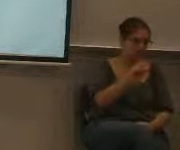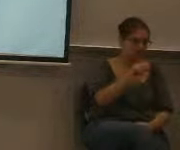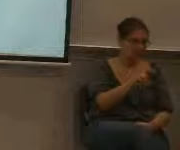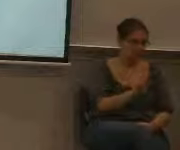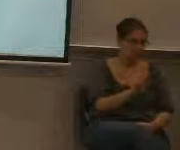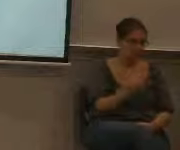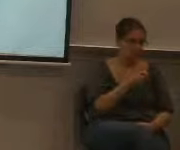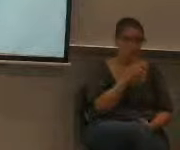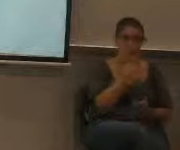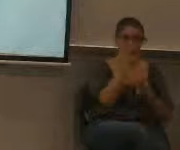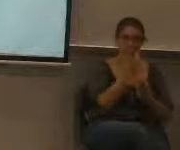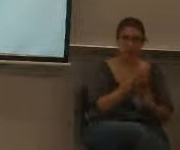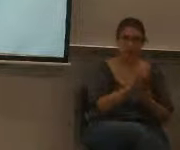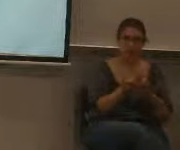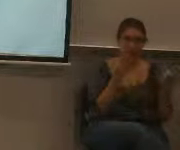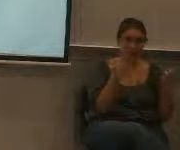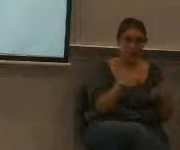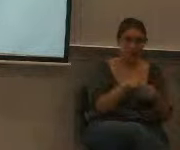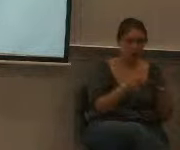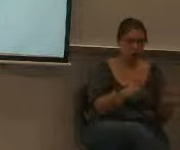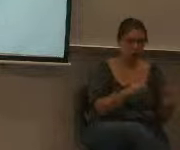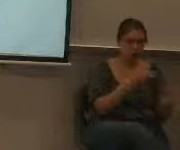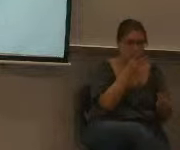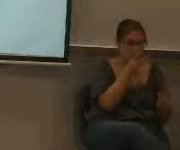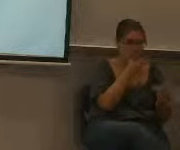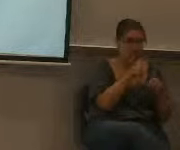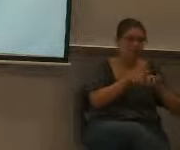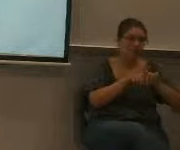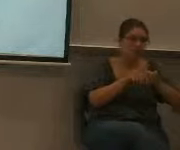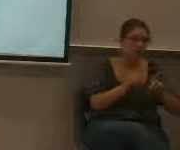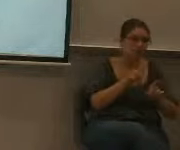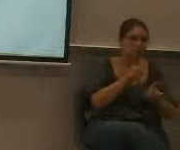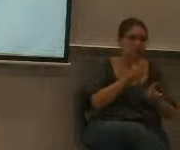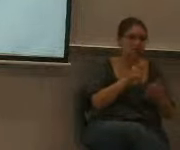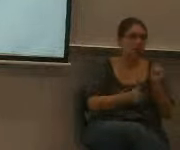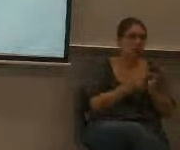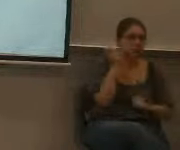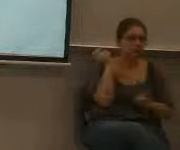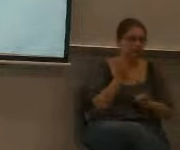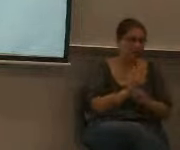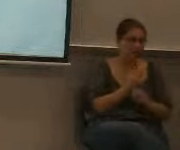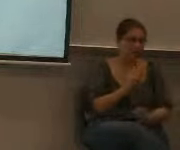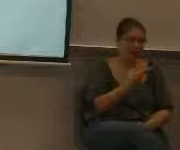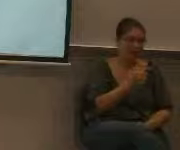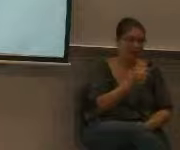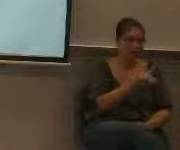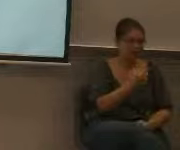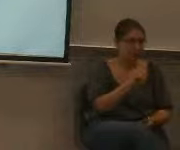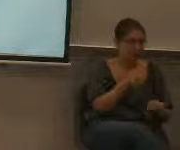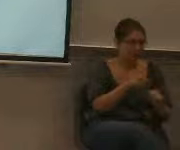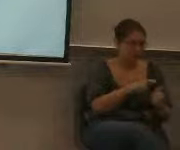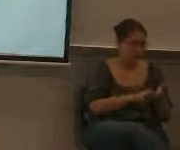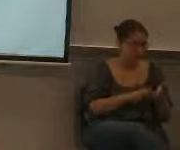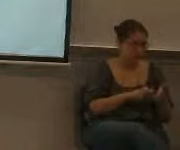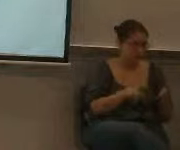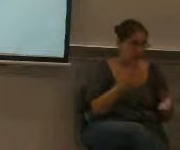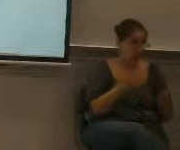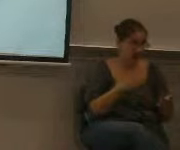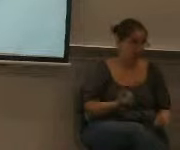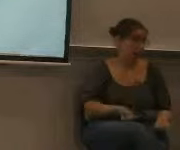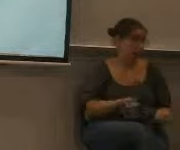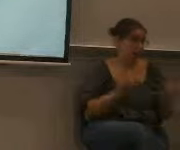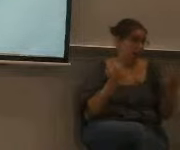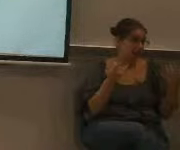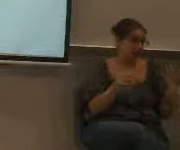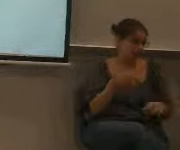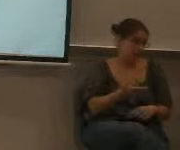interesting things that are going on in the groundwater. Unfortunately, it's the most difficult habitat to research, so there's probably a lot going on that we